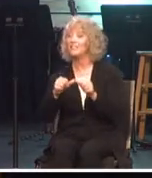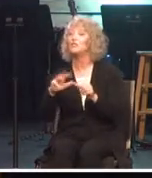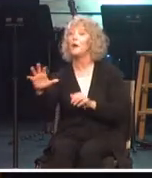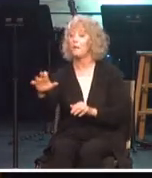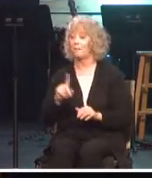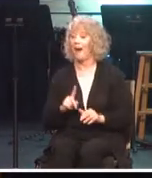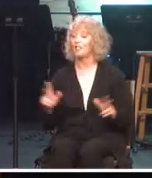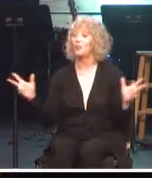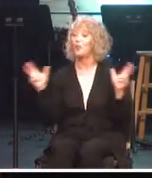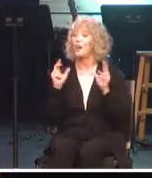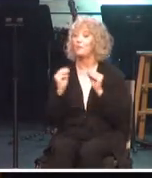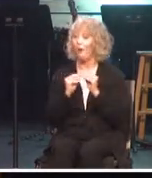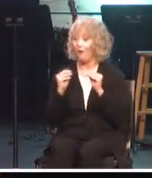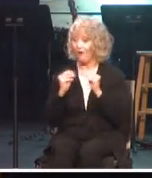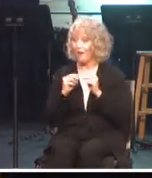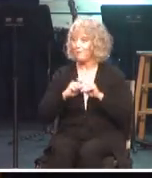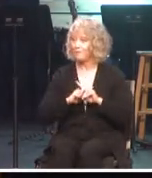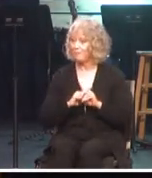But